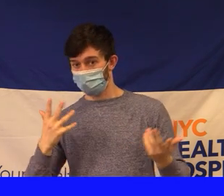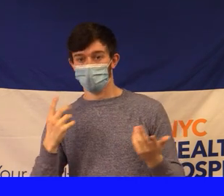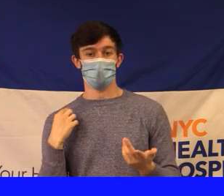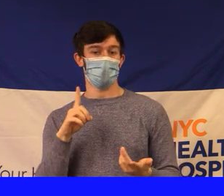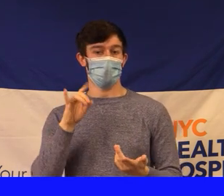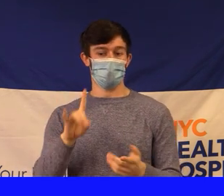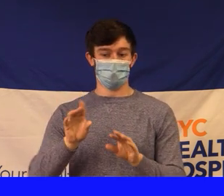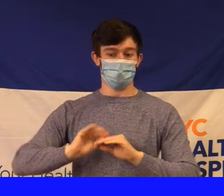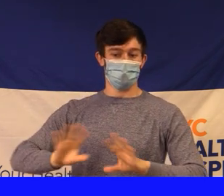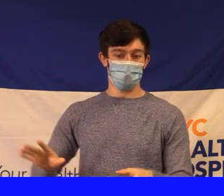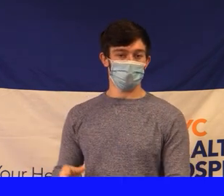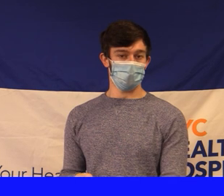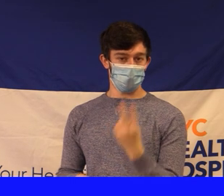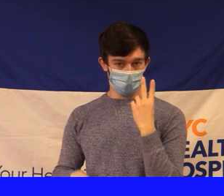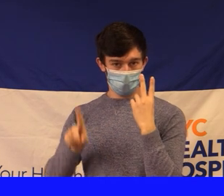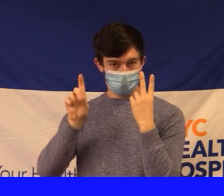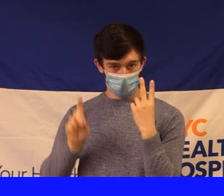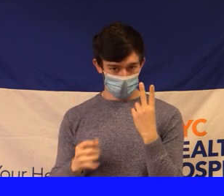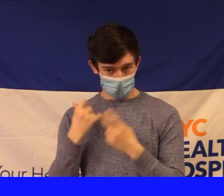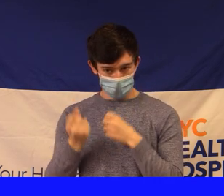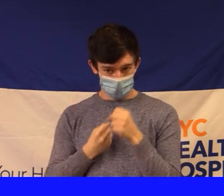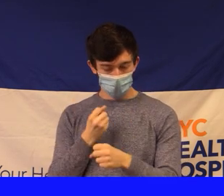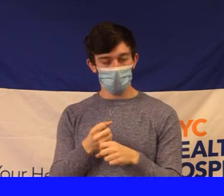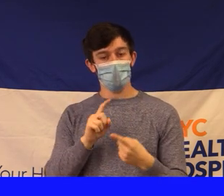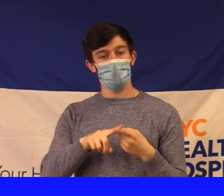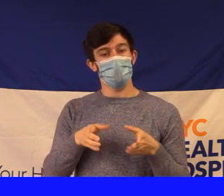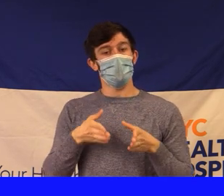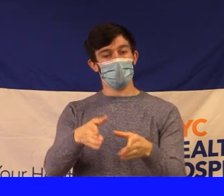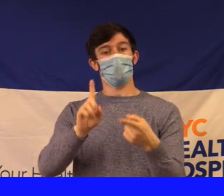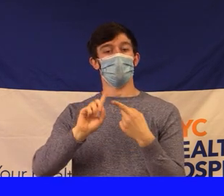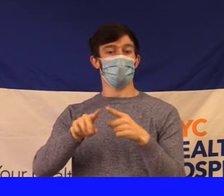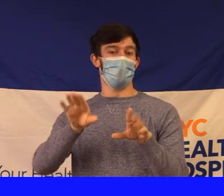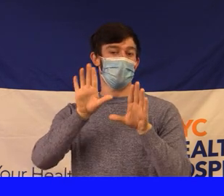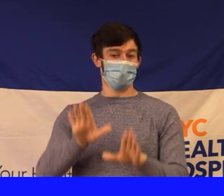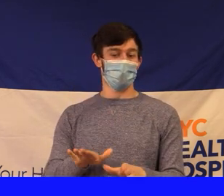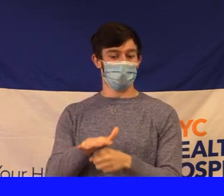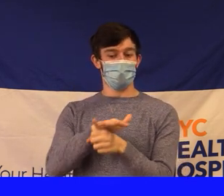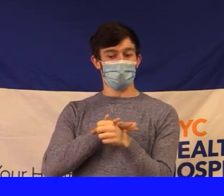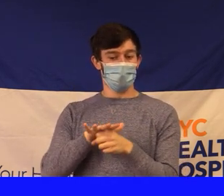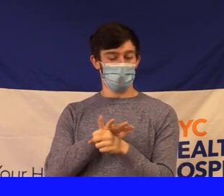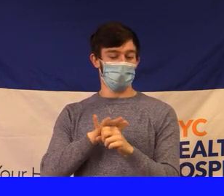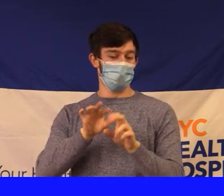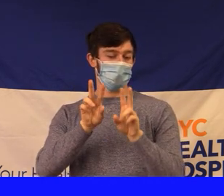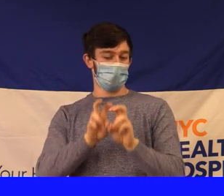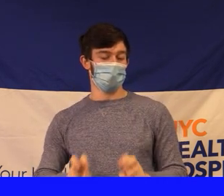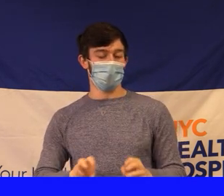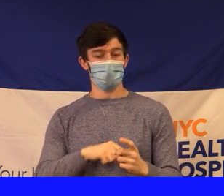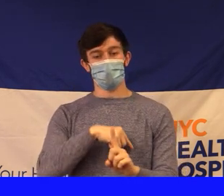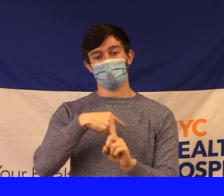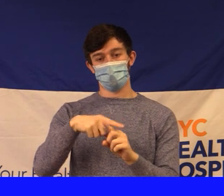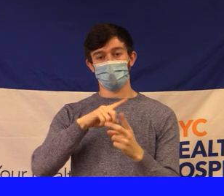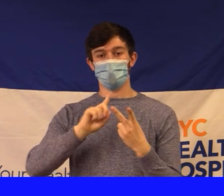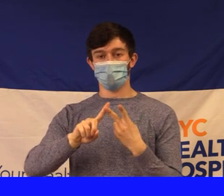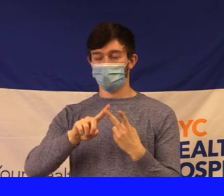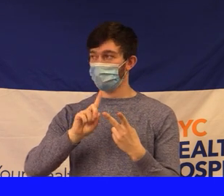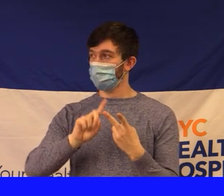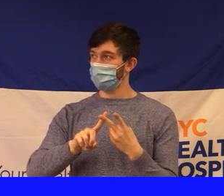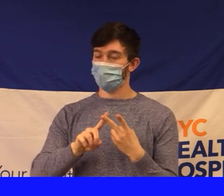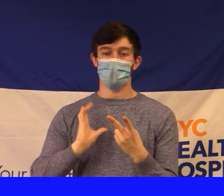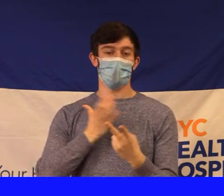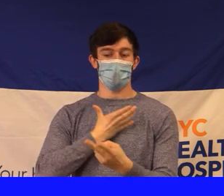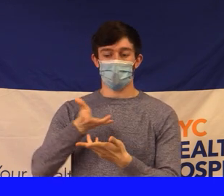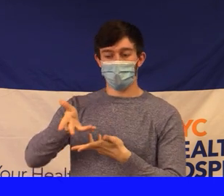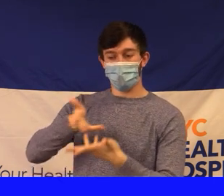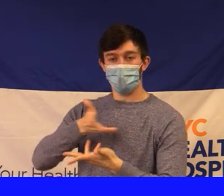nursing surveys this year, a Pathway to Excellence designation site assessment survey, and also the NDNQI-RN engagement